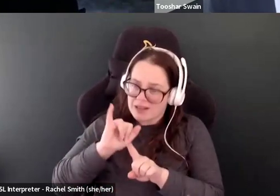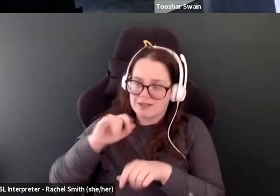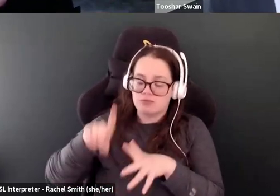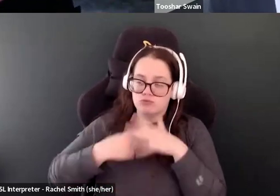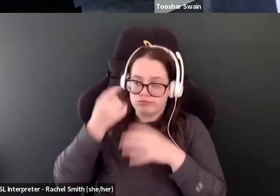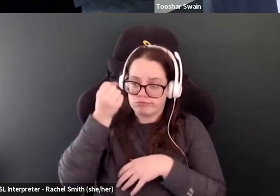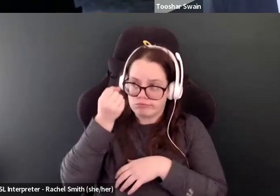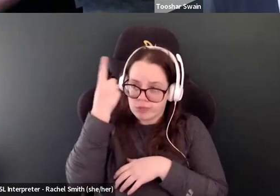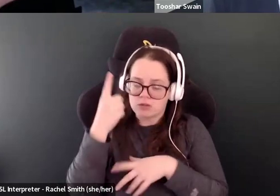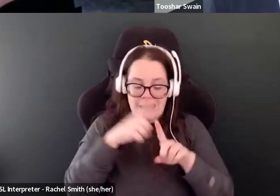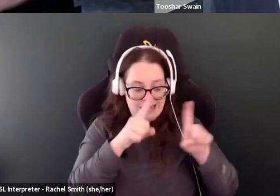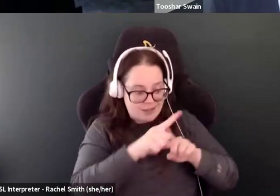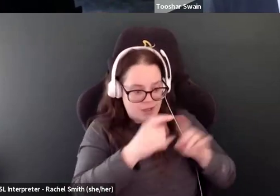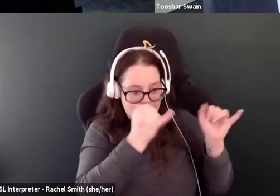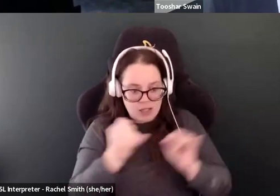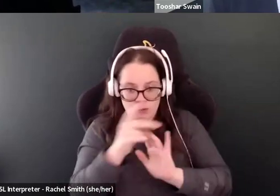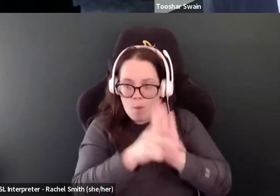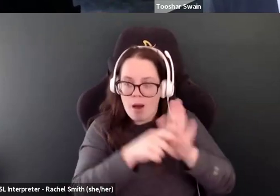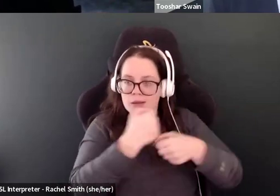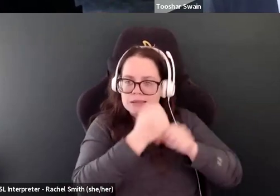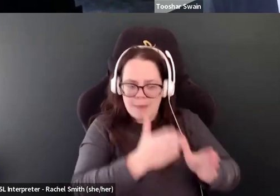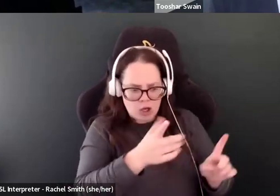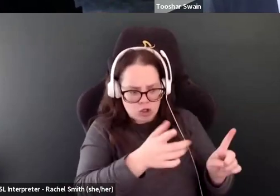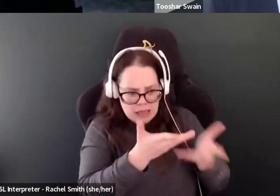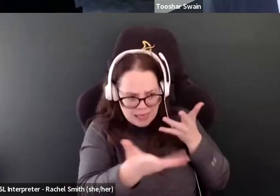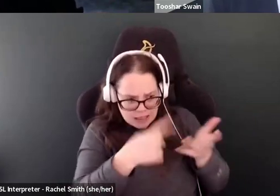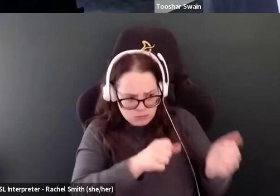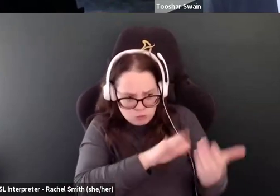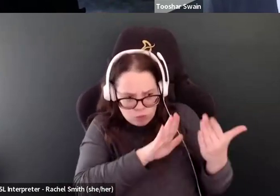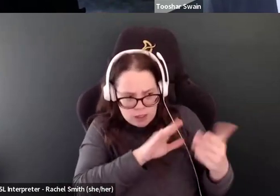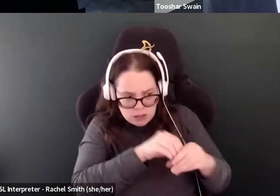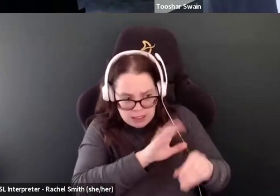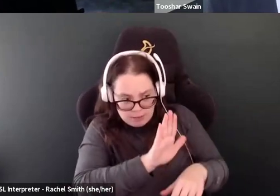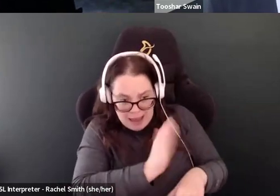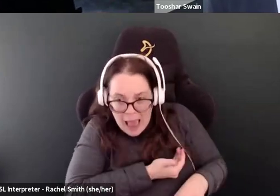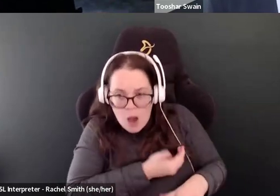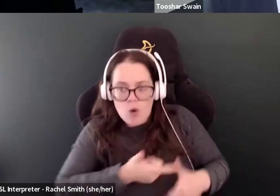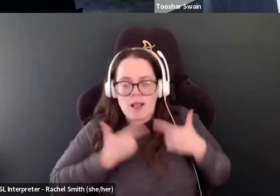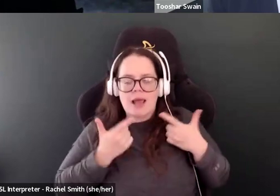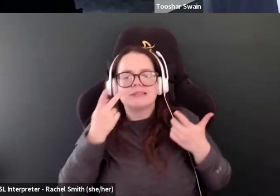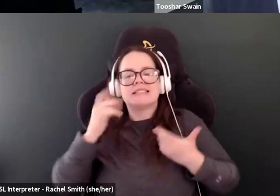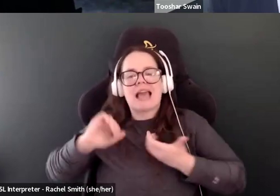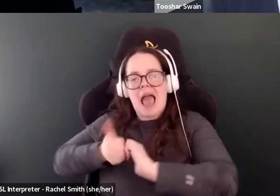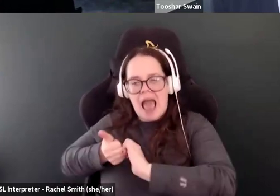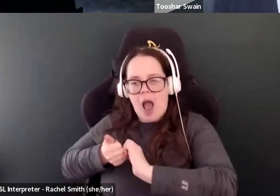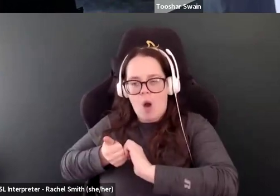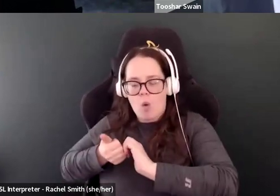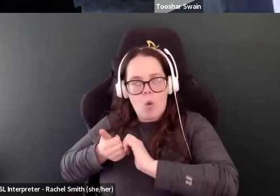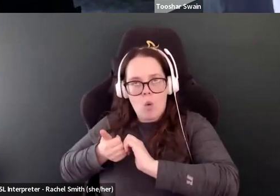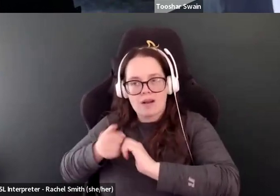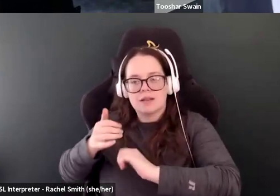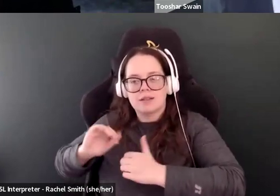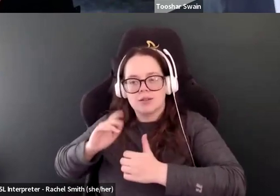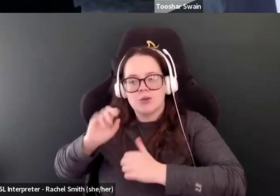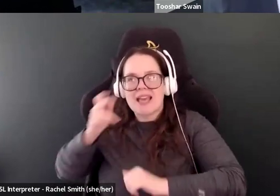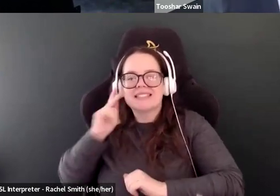policymakers are addressing in their own lives, and you bring this work forward, it is invariable that you'll hit on something that someone can